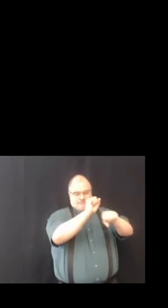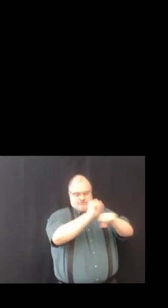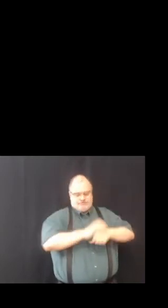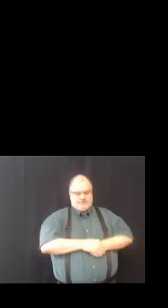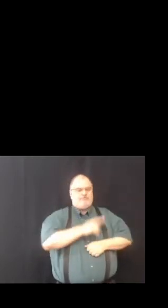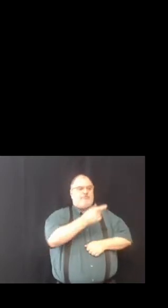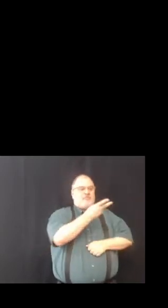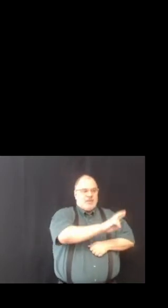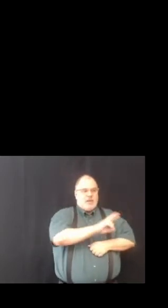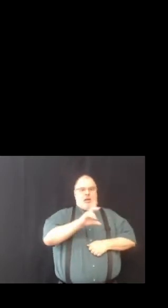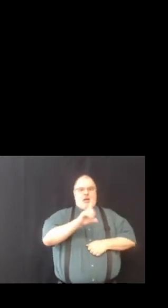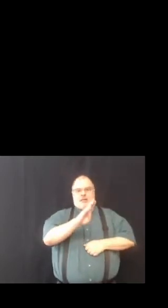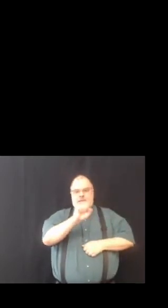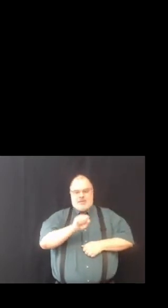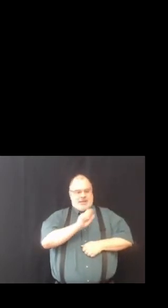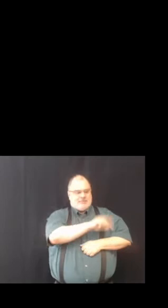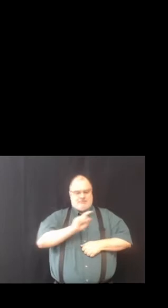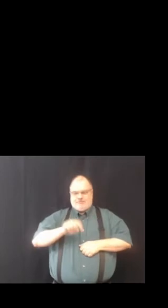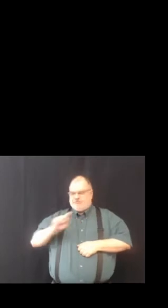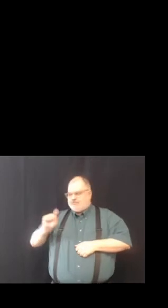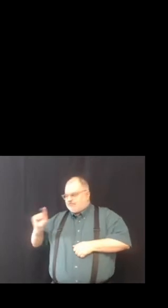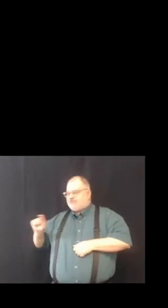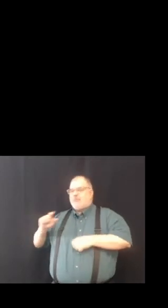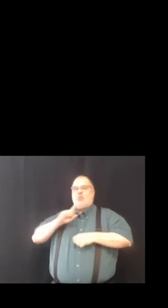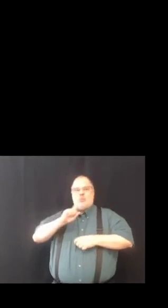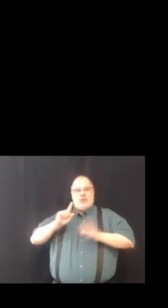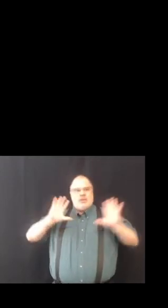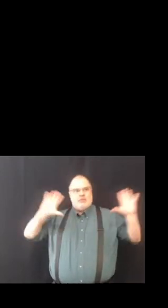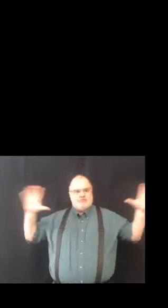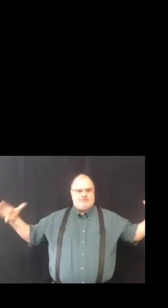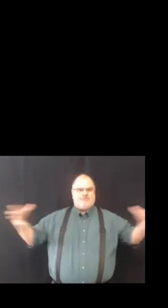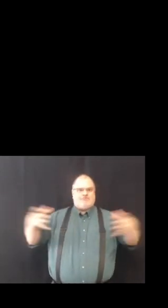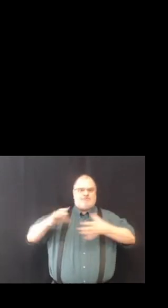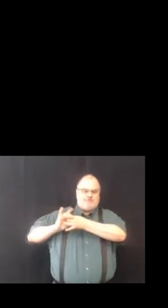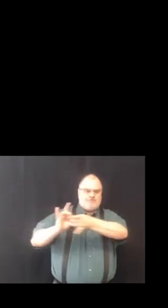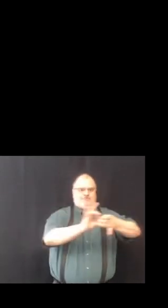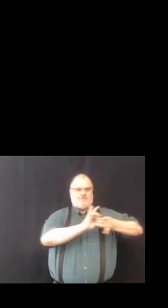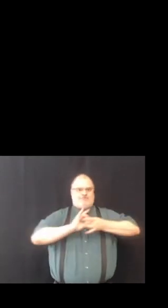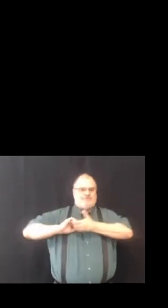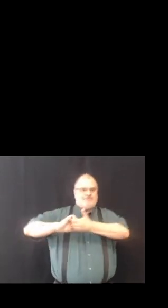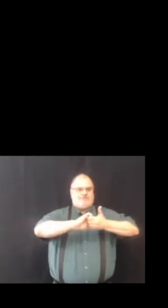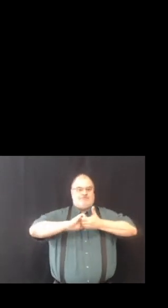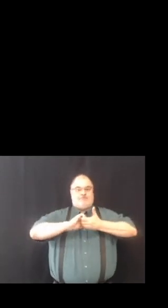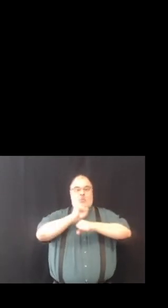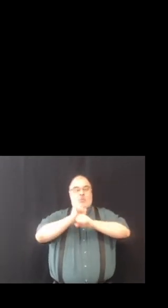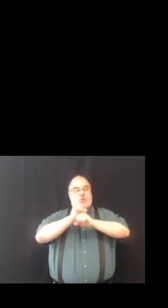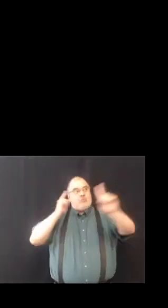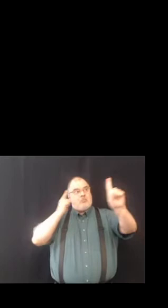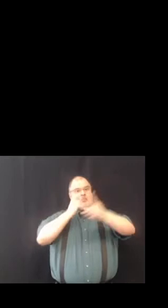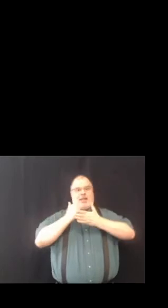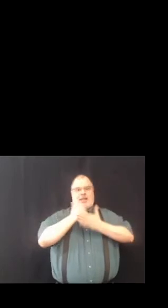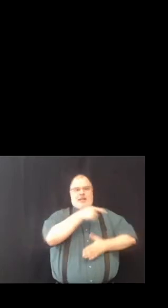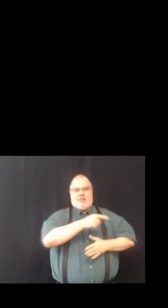Services to help people get back to work or get to work. Hundreds of APD clients have benefited